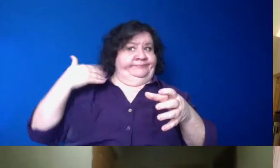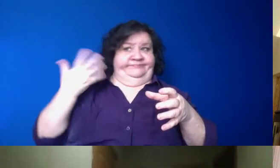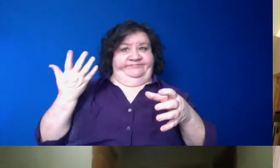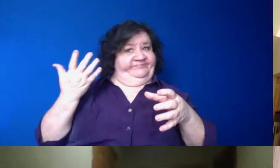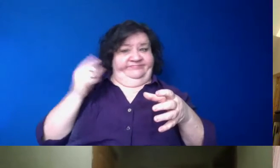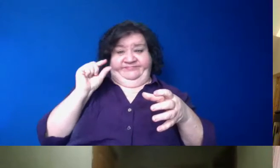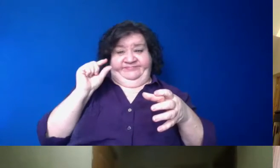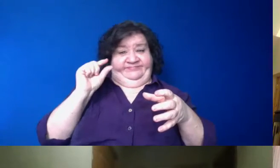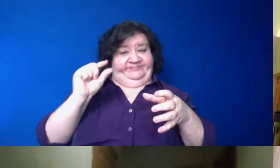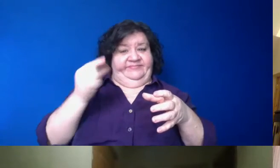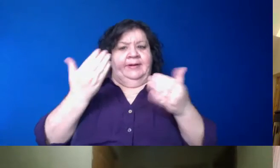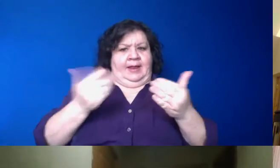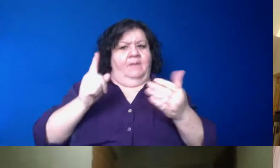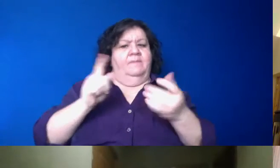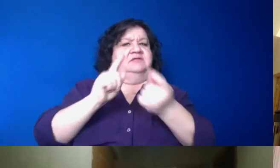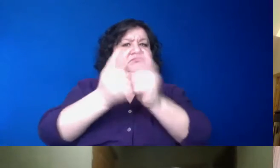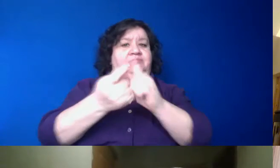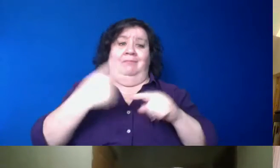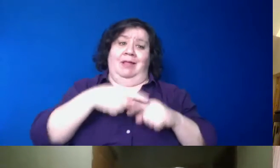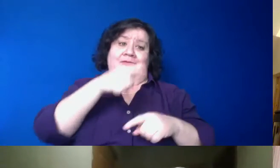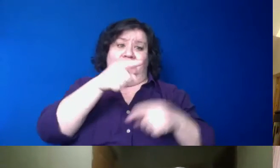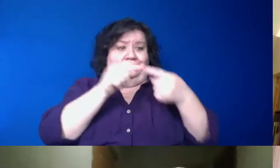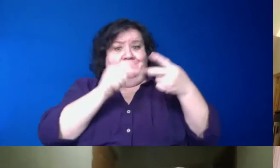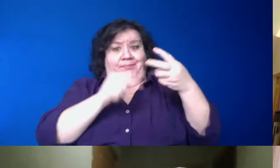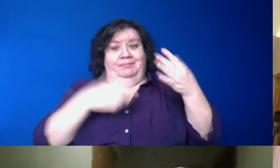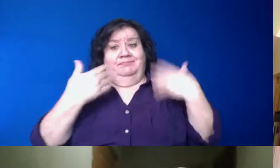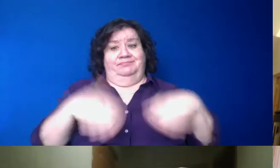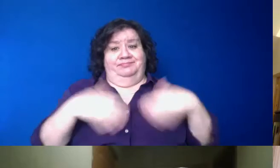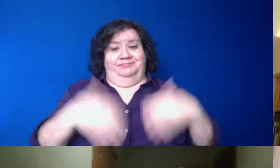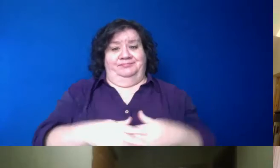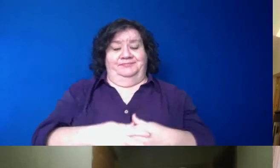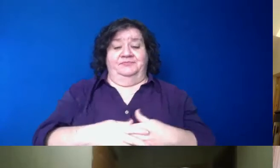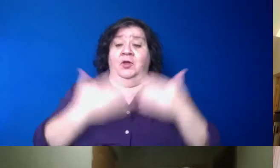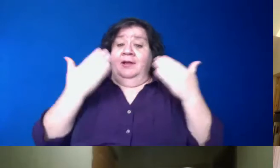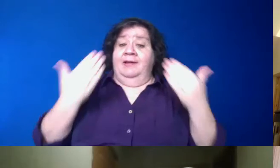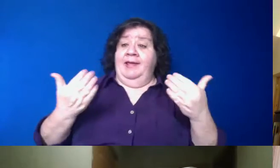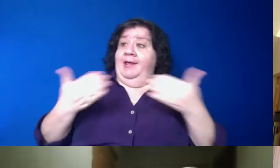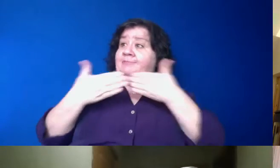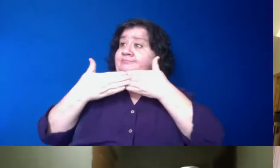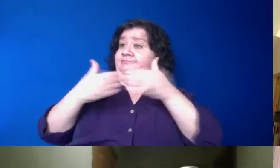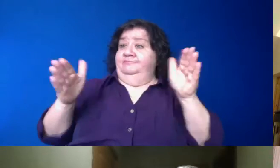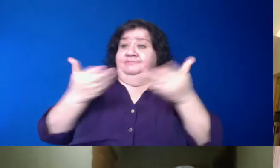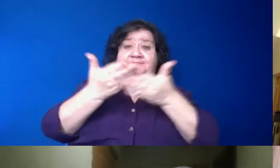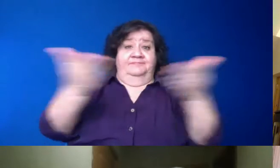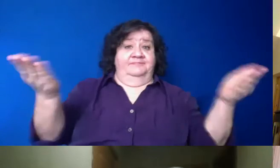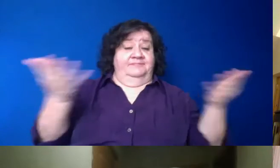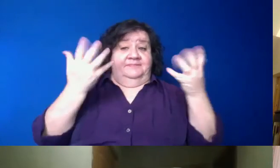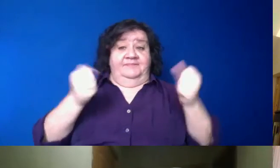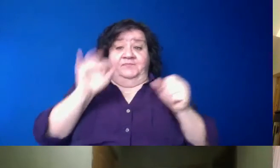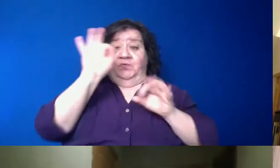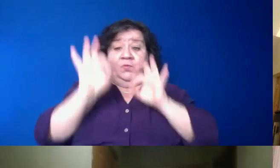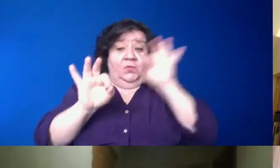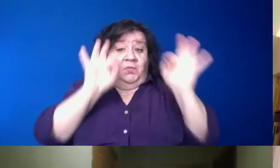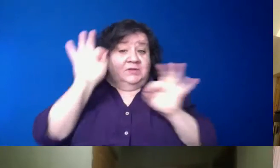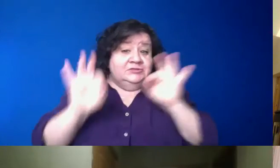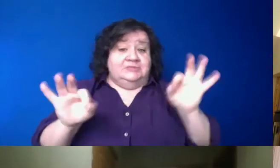our participants for their questions and comments. We do ask that you put them in the chat room,